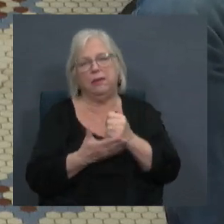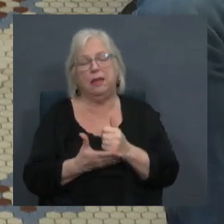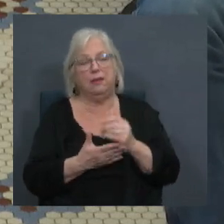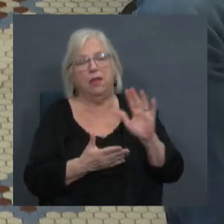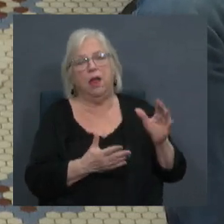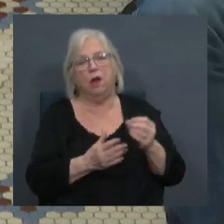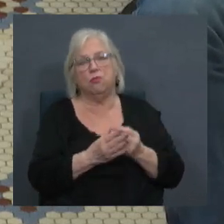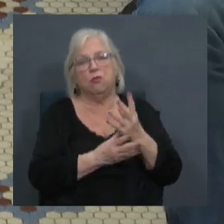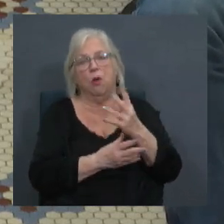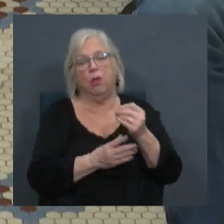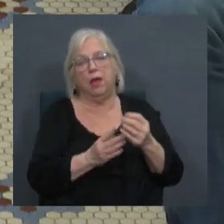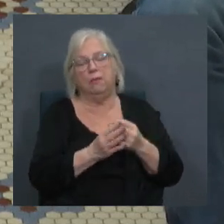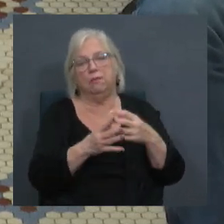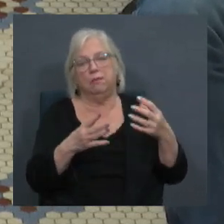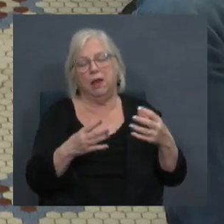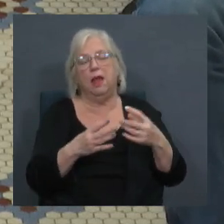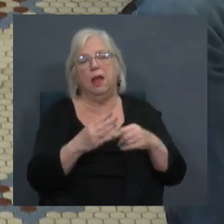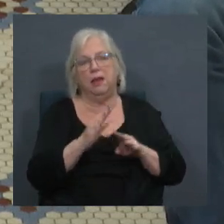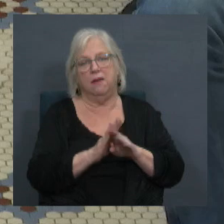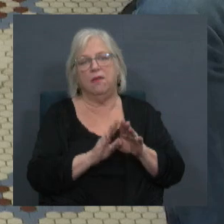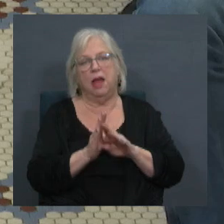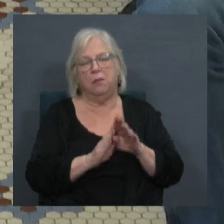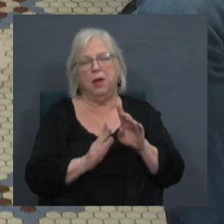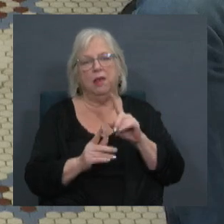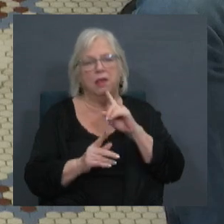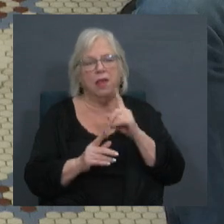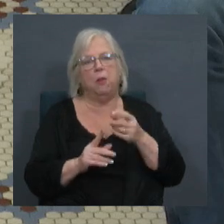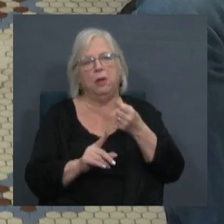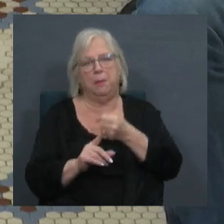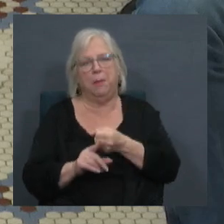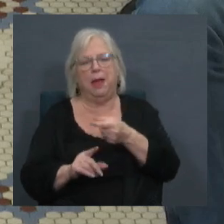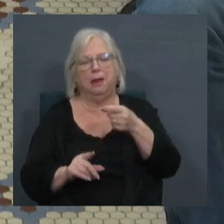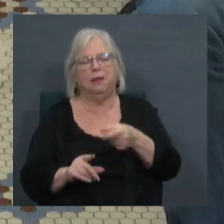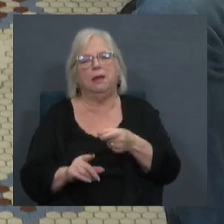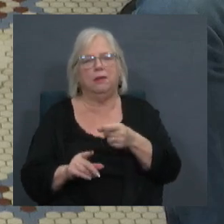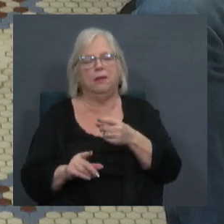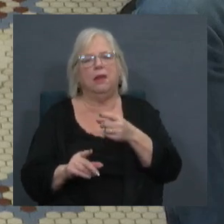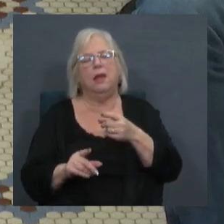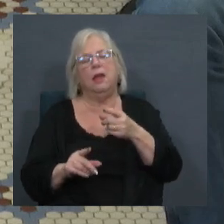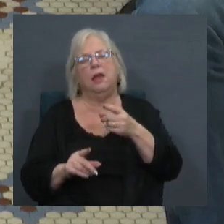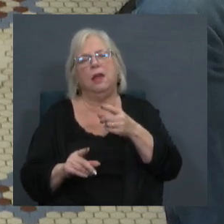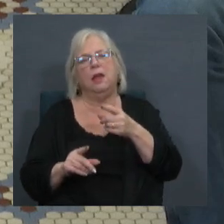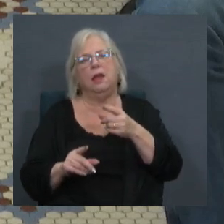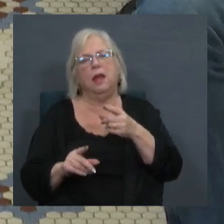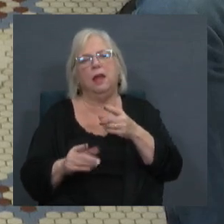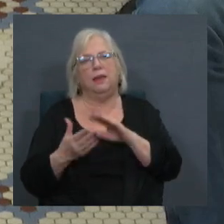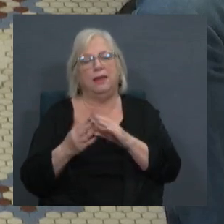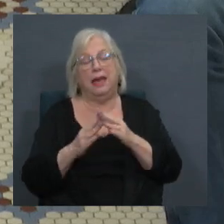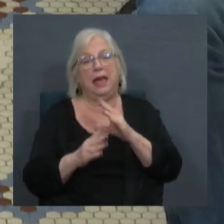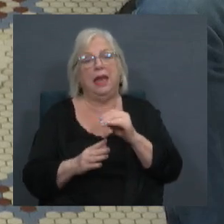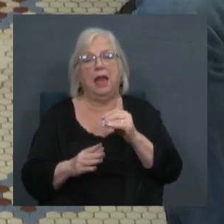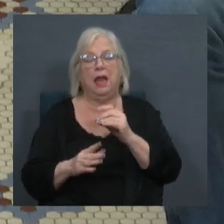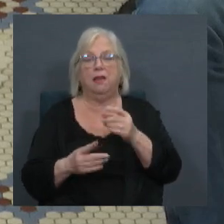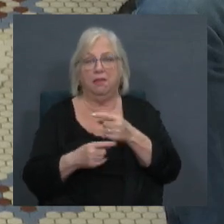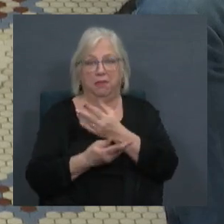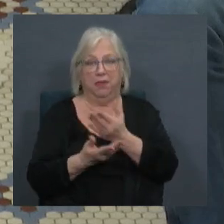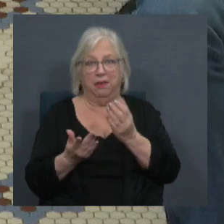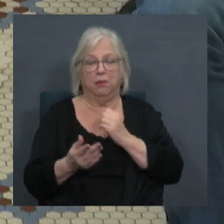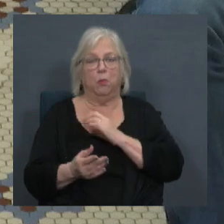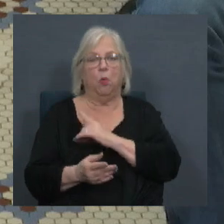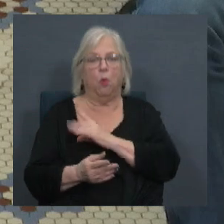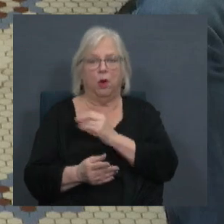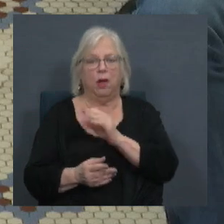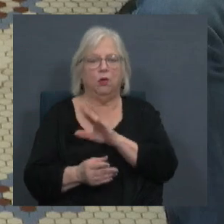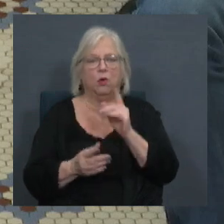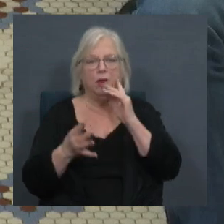and development that will involve directly the city and the city board and your decisions as forthcoming. So that's it. I want to thank you for the